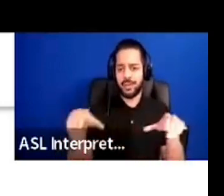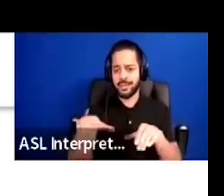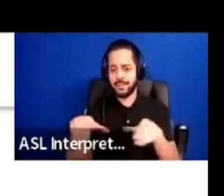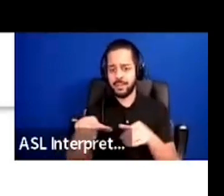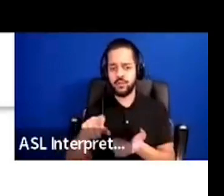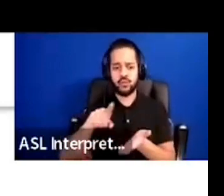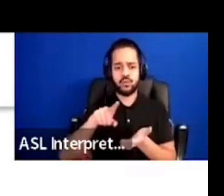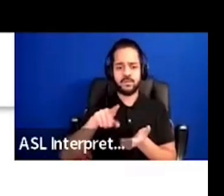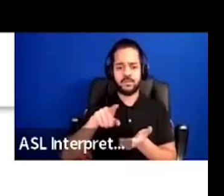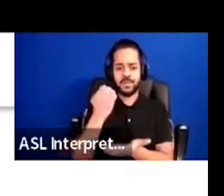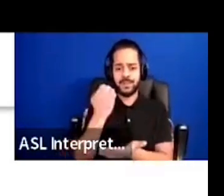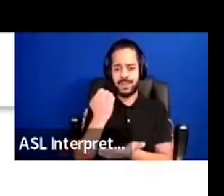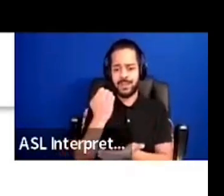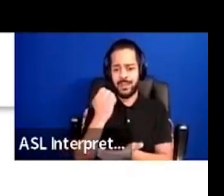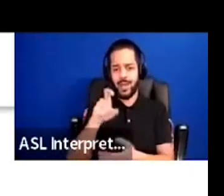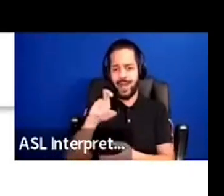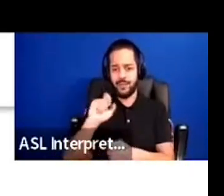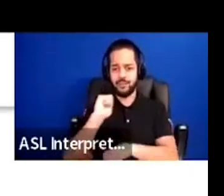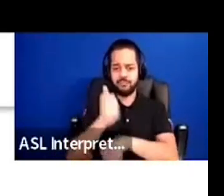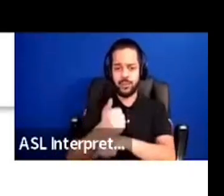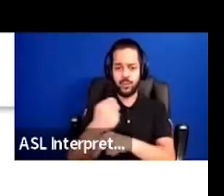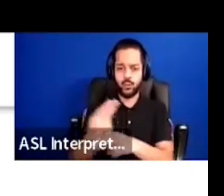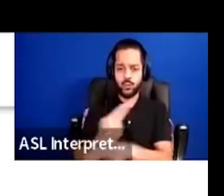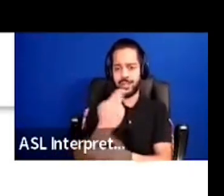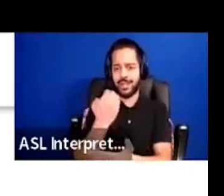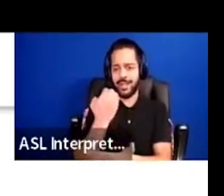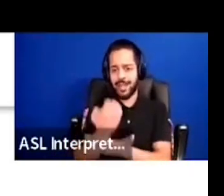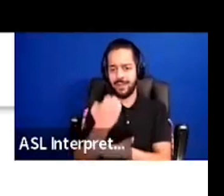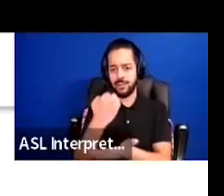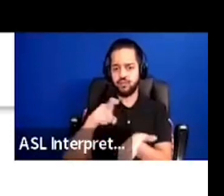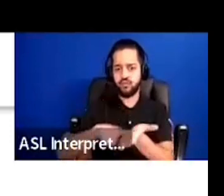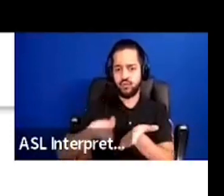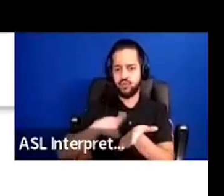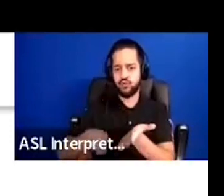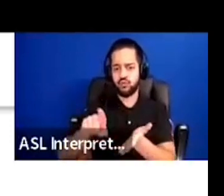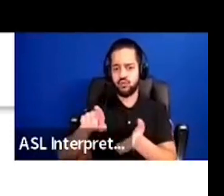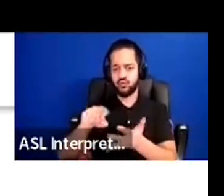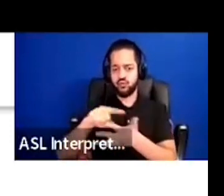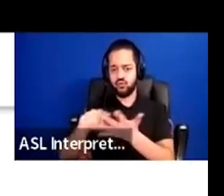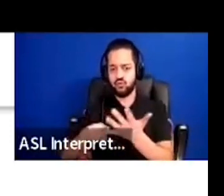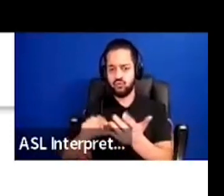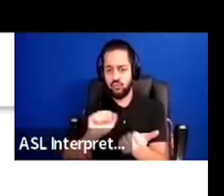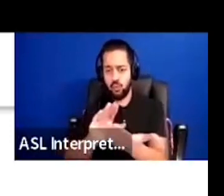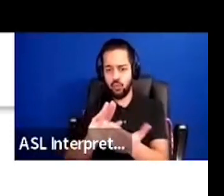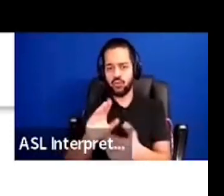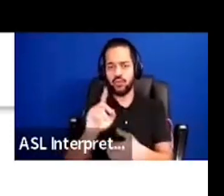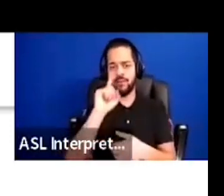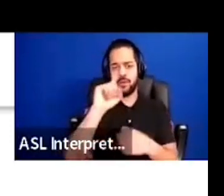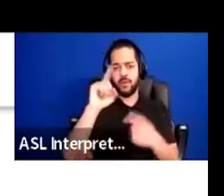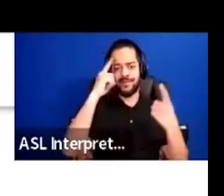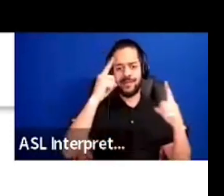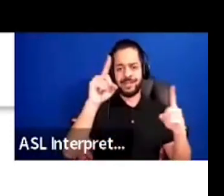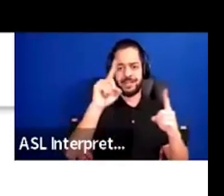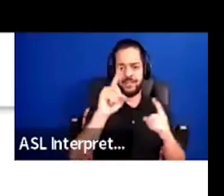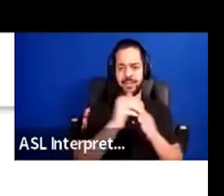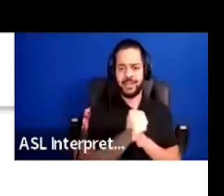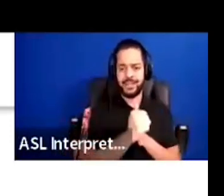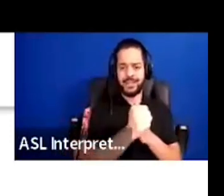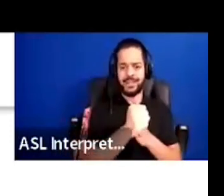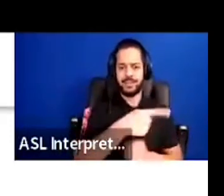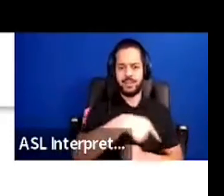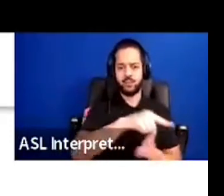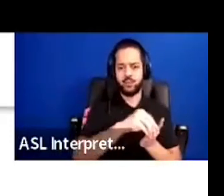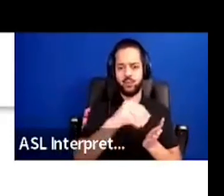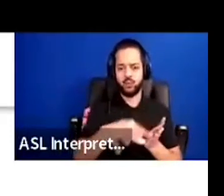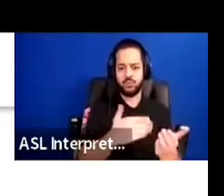research-based, standards-based instructions and strategies and approaches to effectively leading them to desired outcomes.